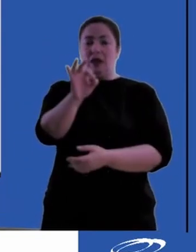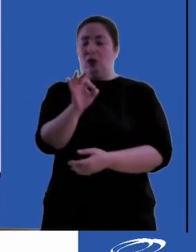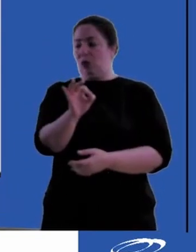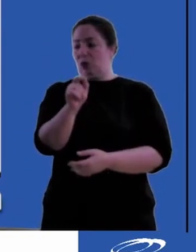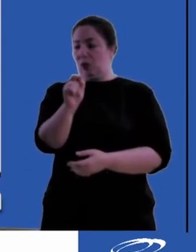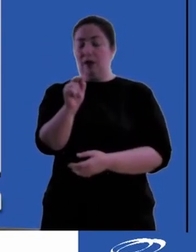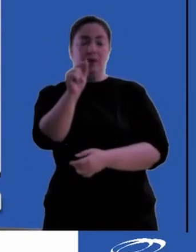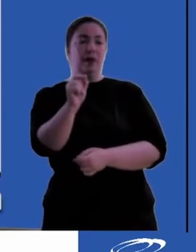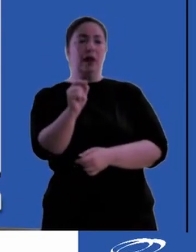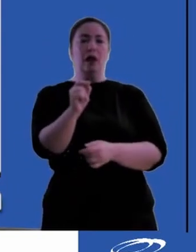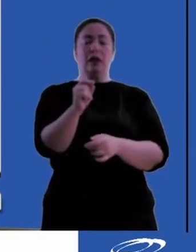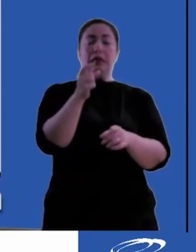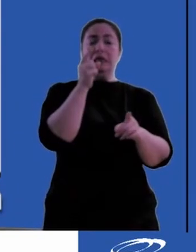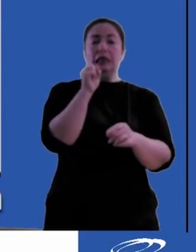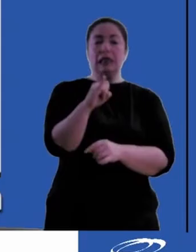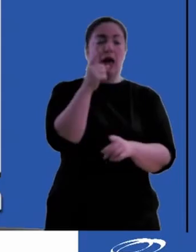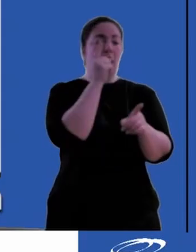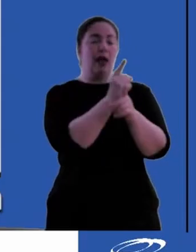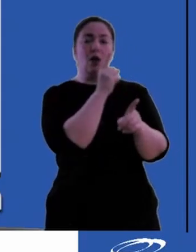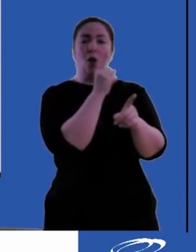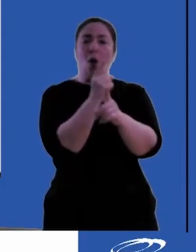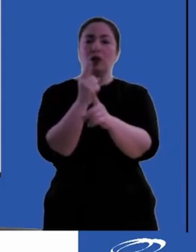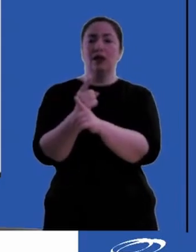can't just use generic diagnostics for